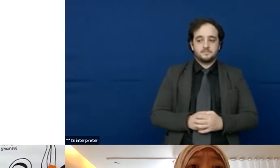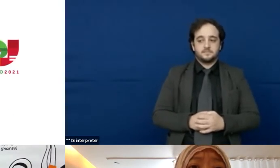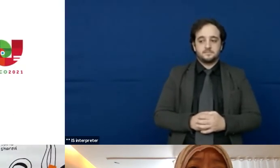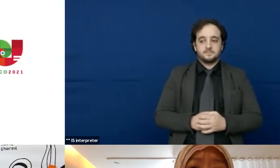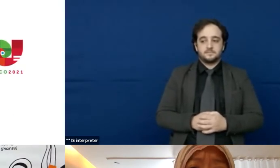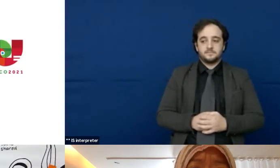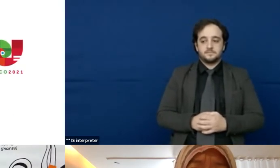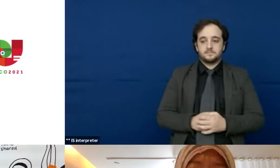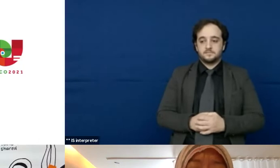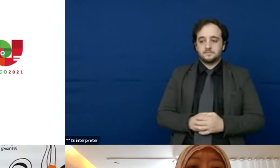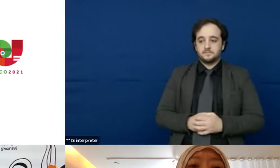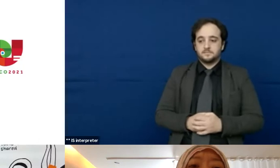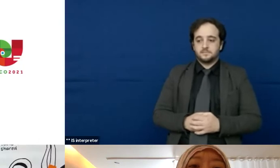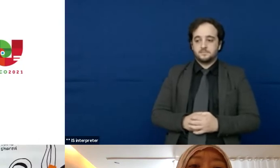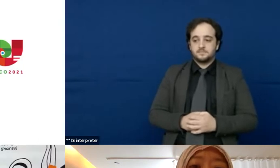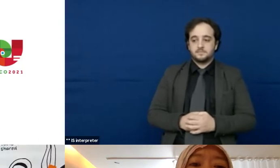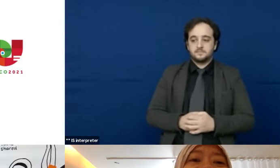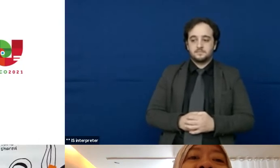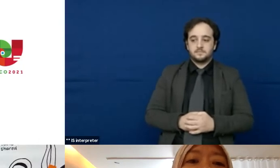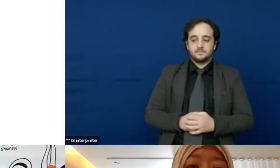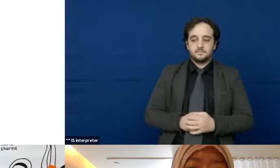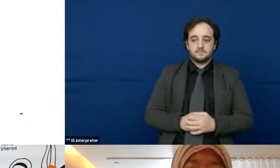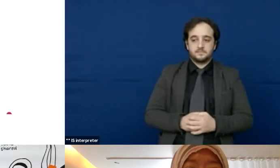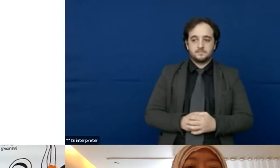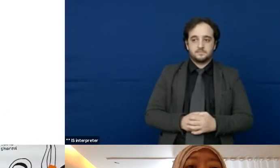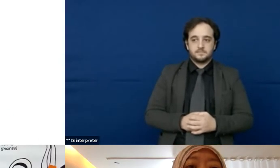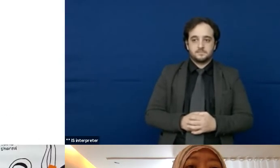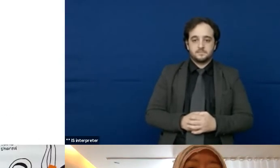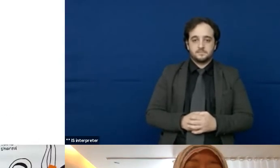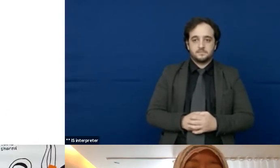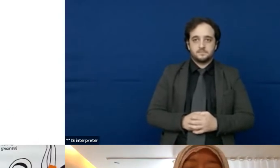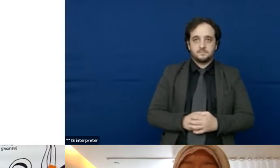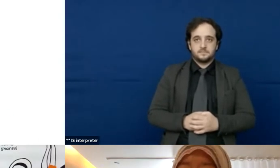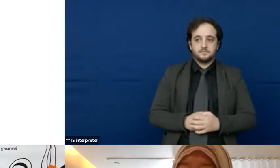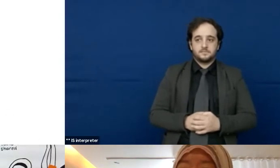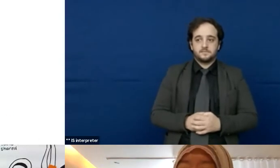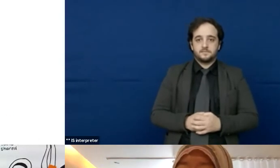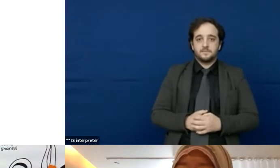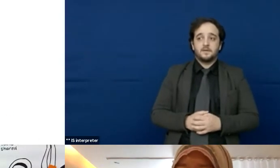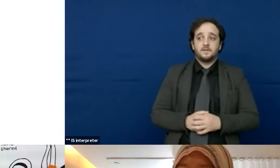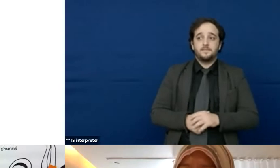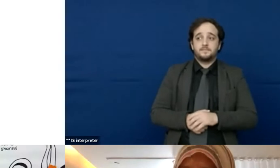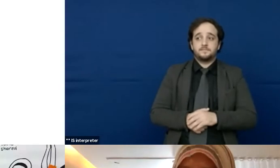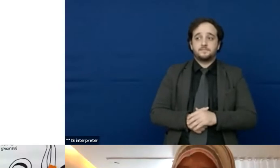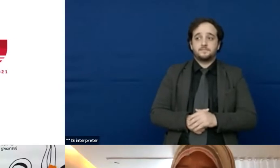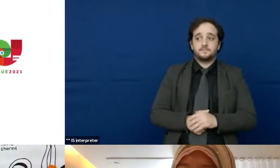change, as doers that can, you know, transform how our society is going to be in the